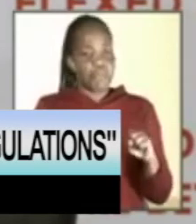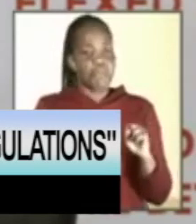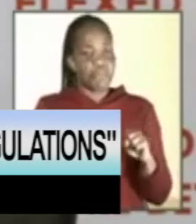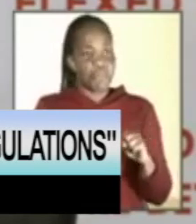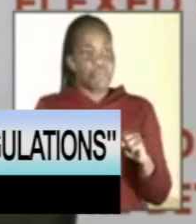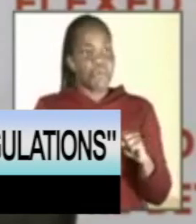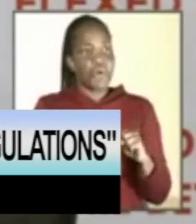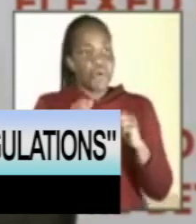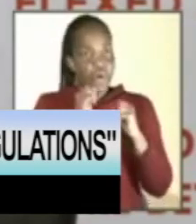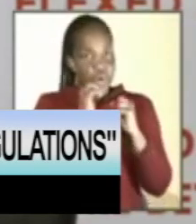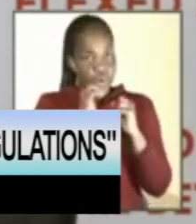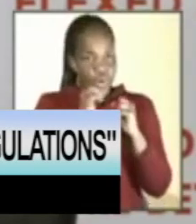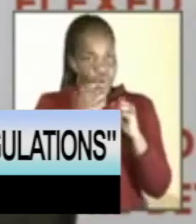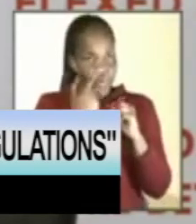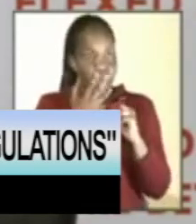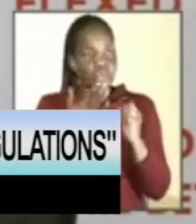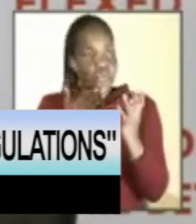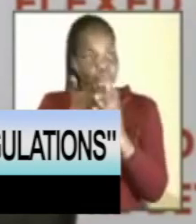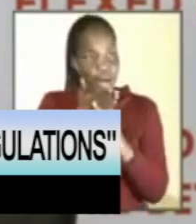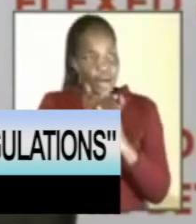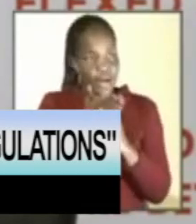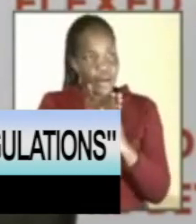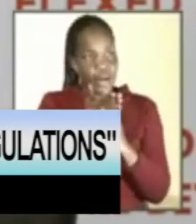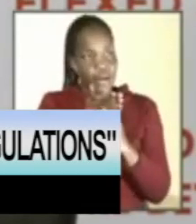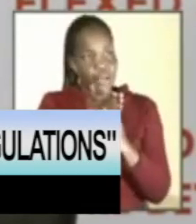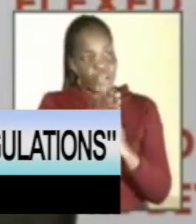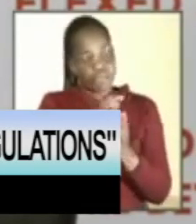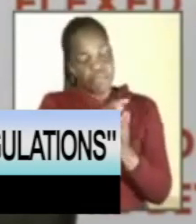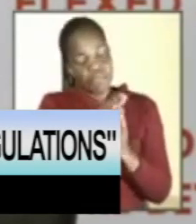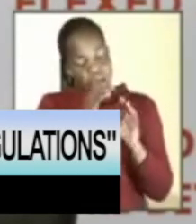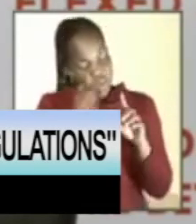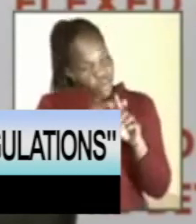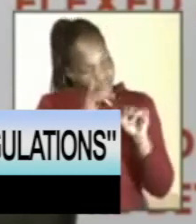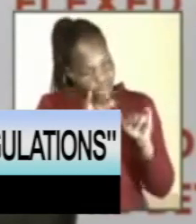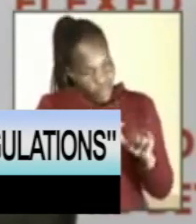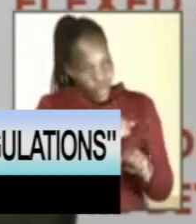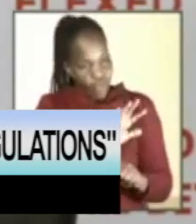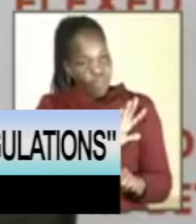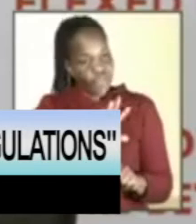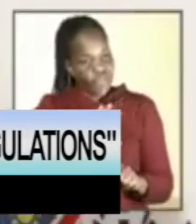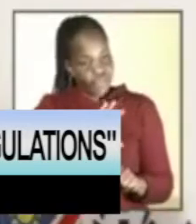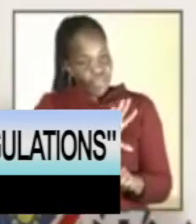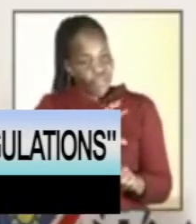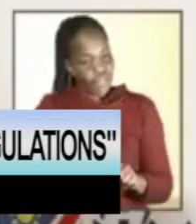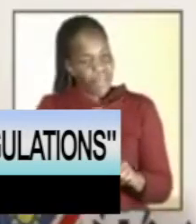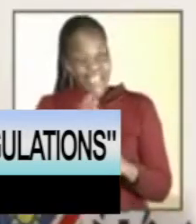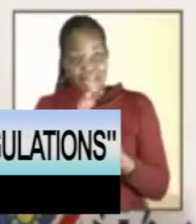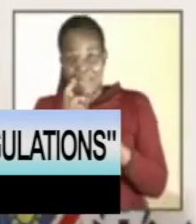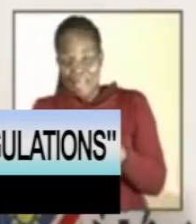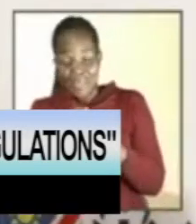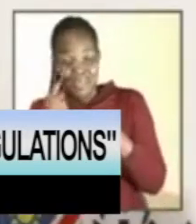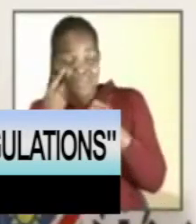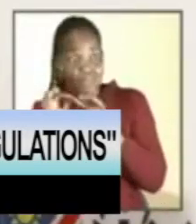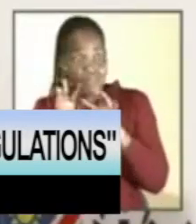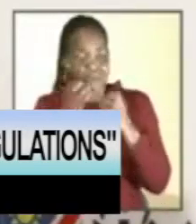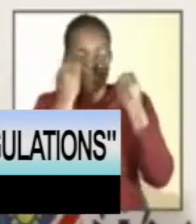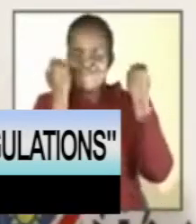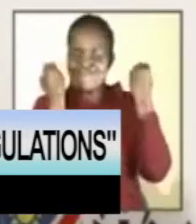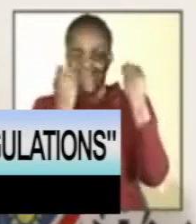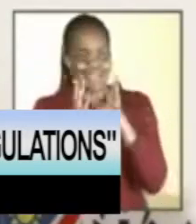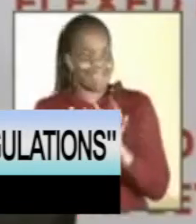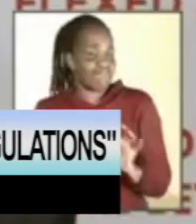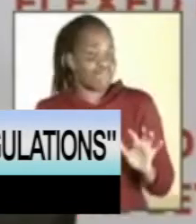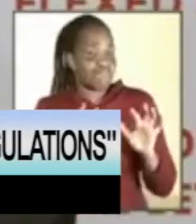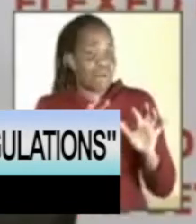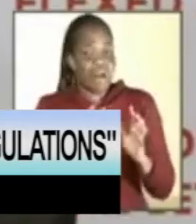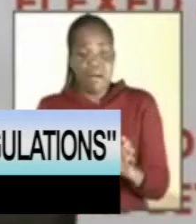which is supposed to be 50, sometimes you find the number is beyond 250. So we still have a lot to